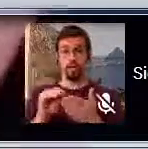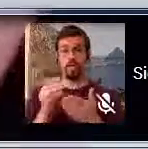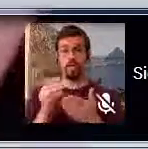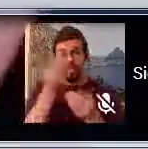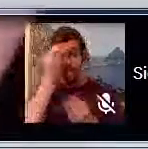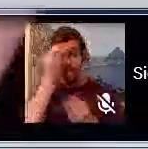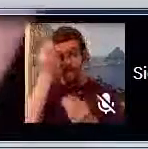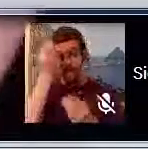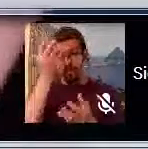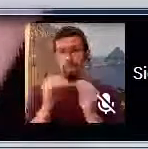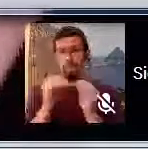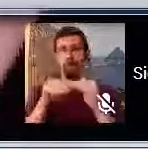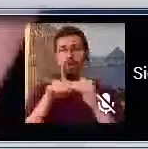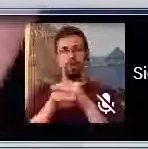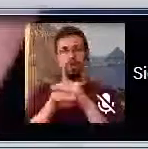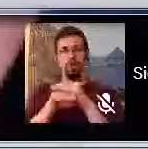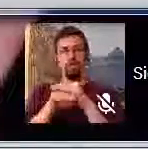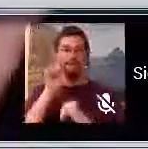slide.